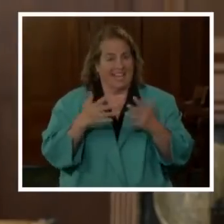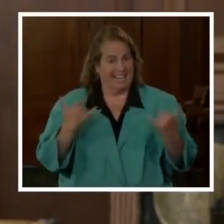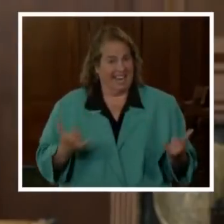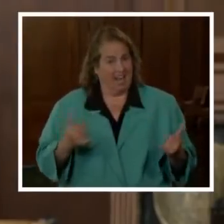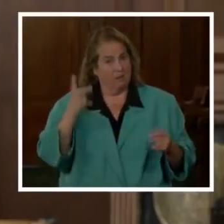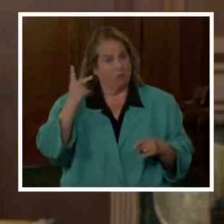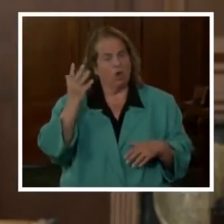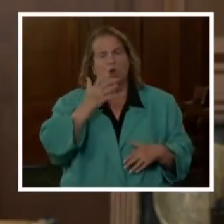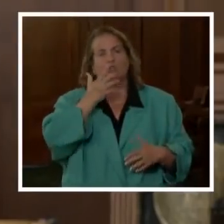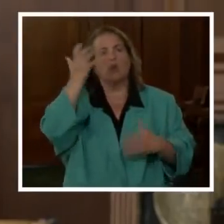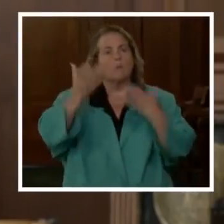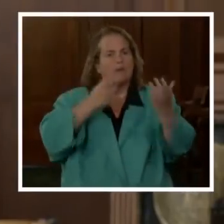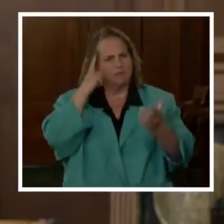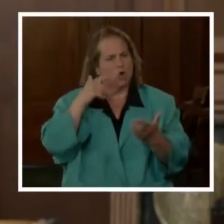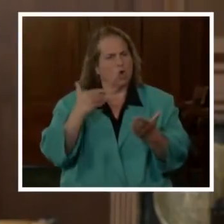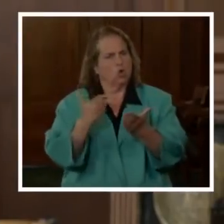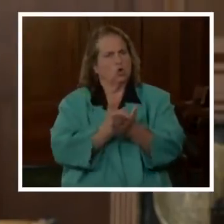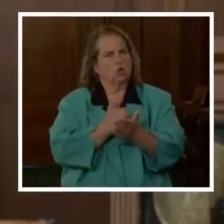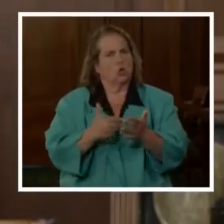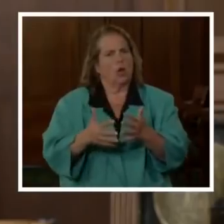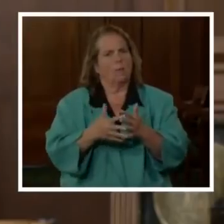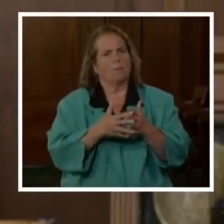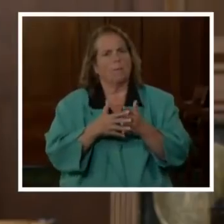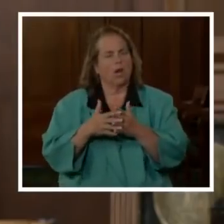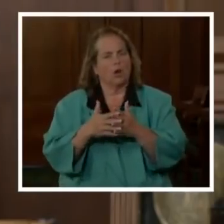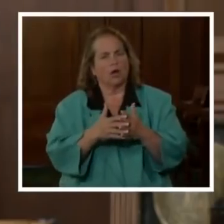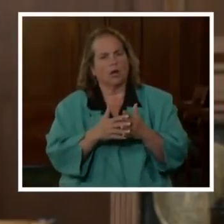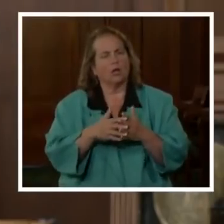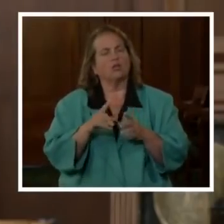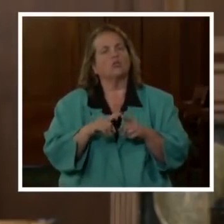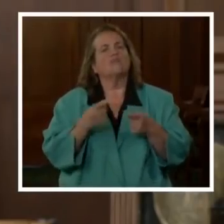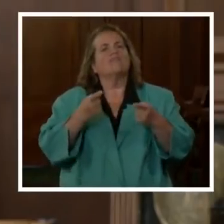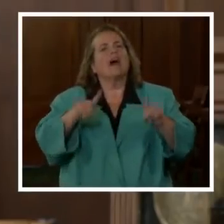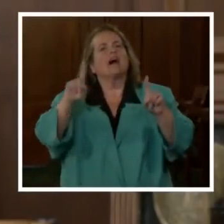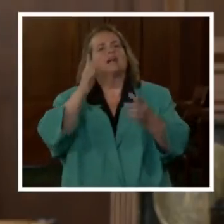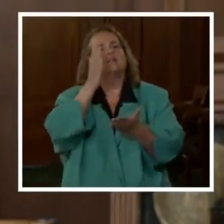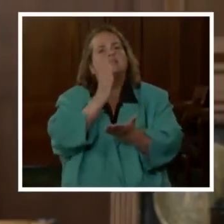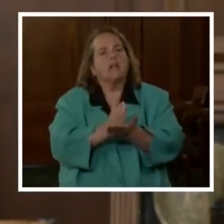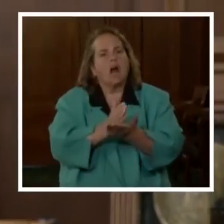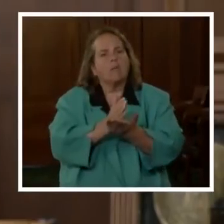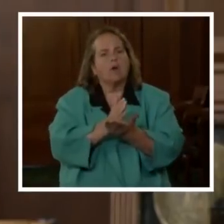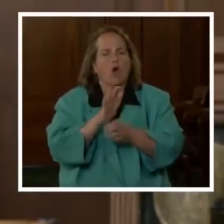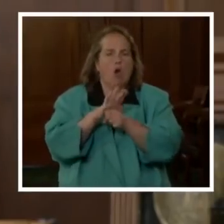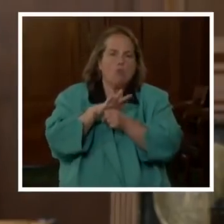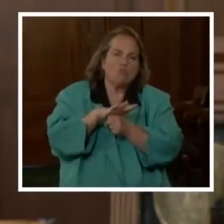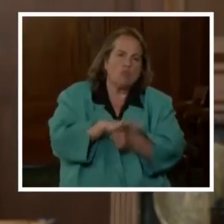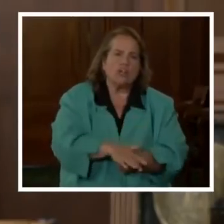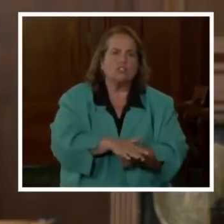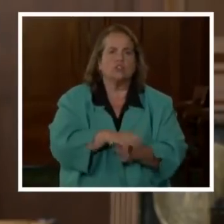just, that finally stops some of the oppression or racism or